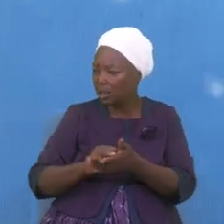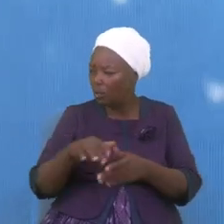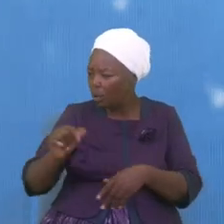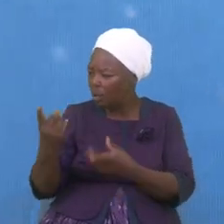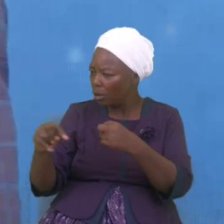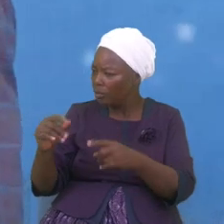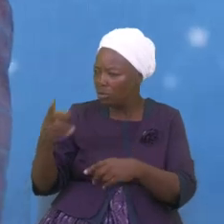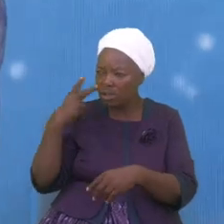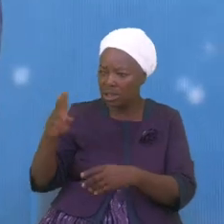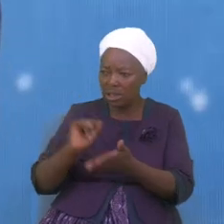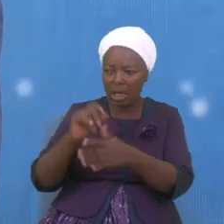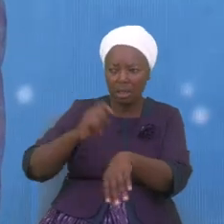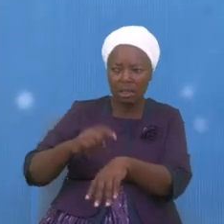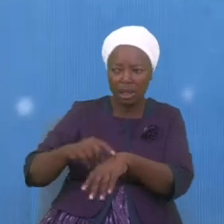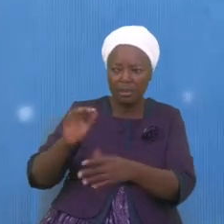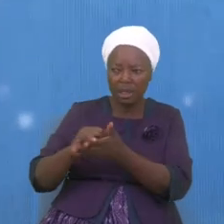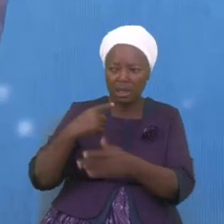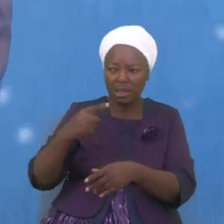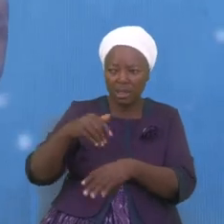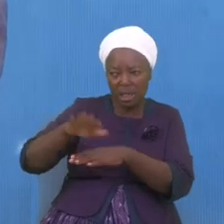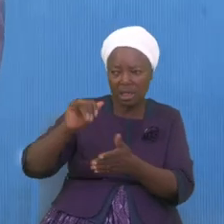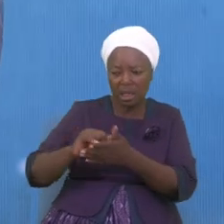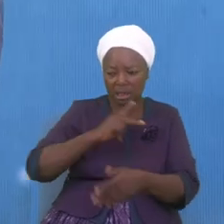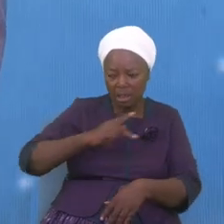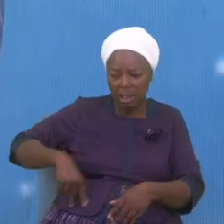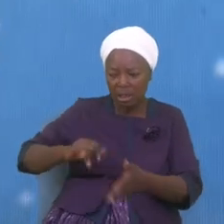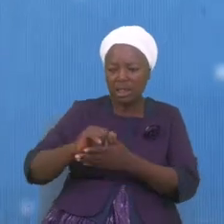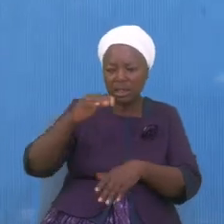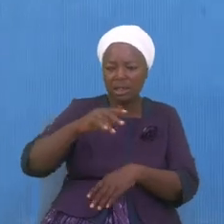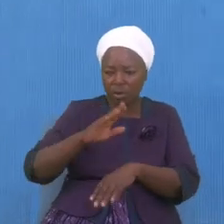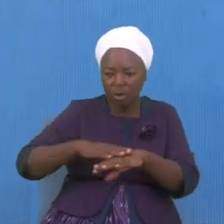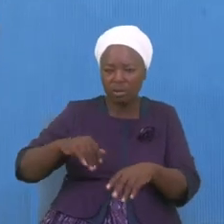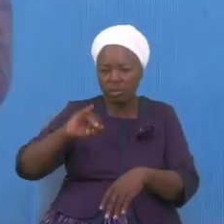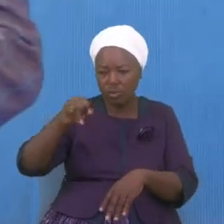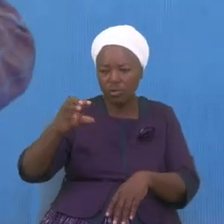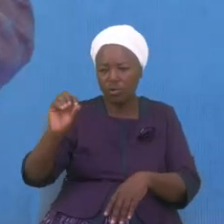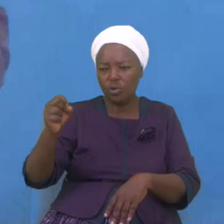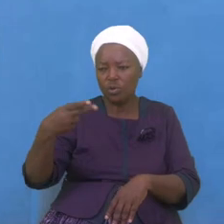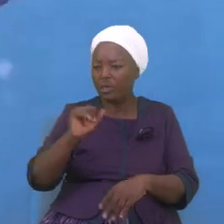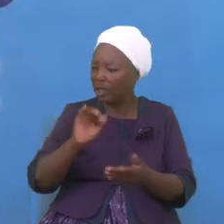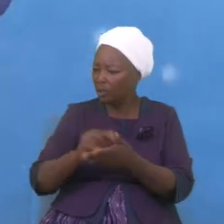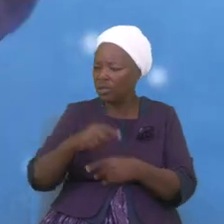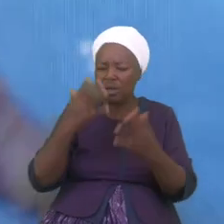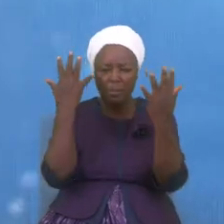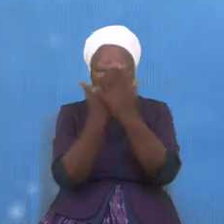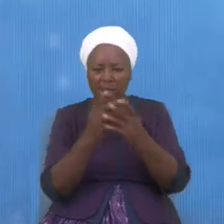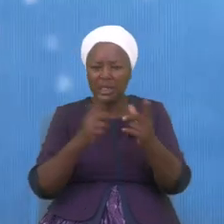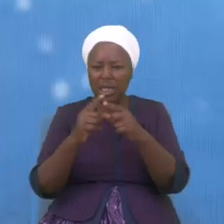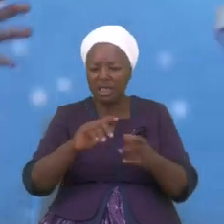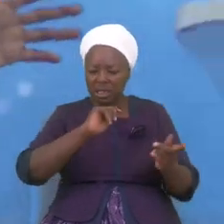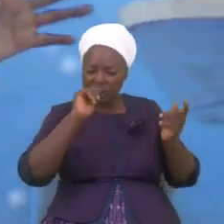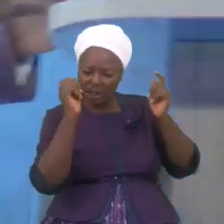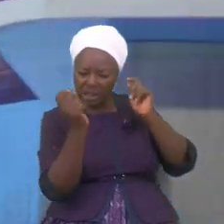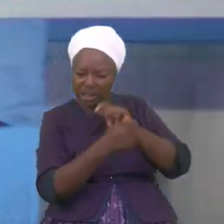time they said the king was calling Joseph and he was in the prison? They said he changed his clothes. He